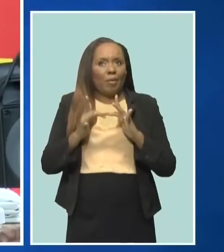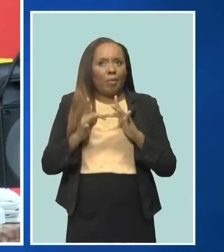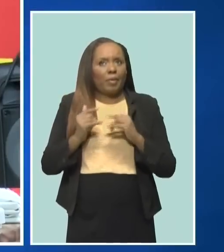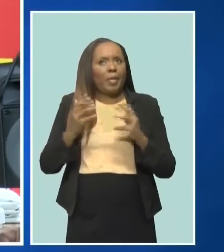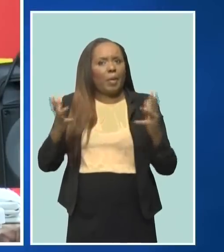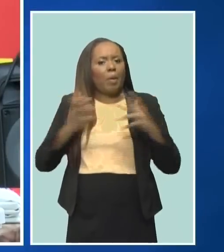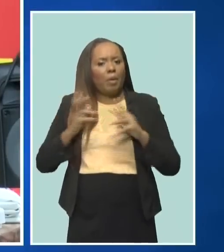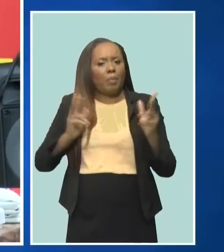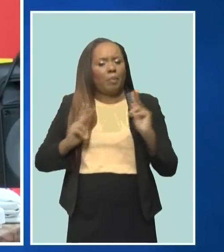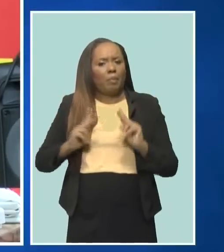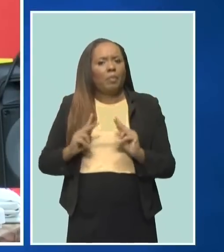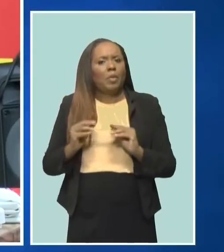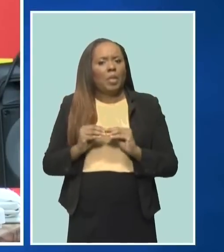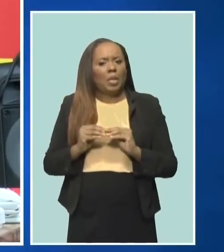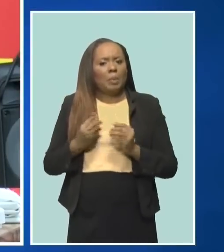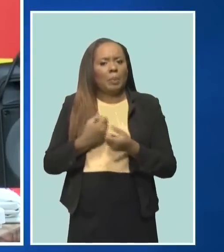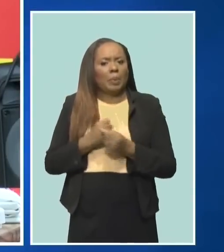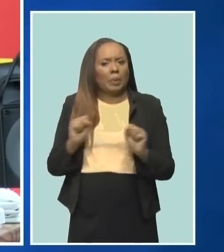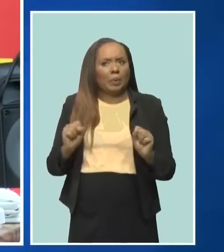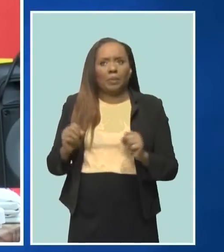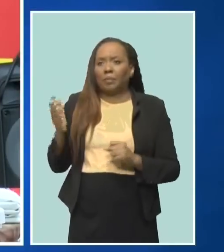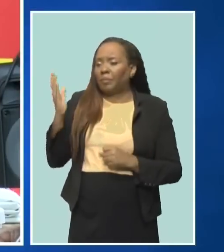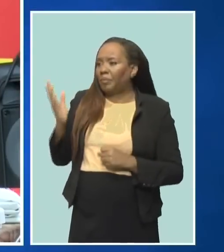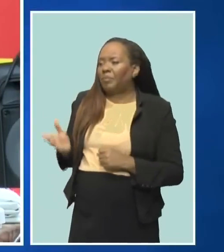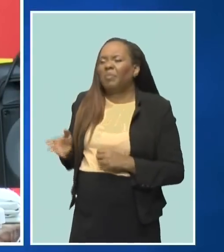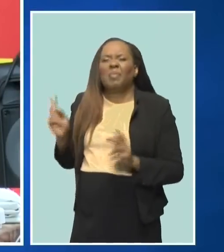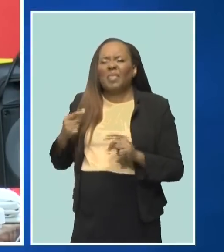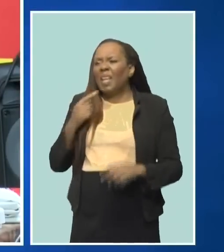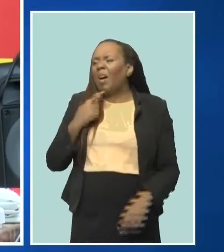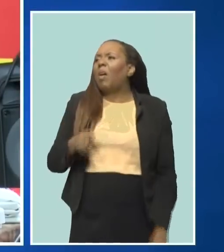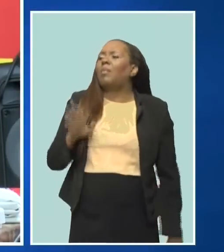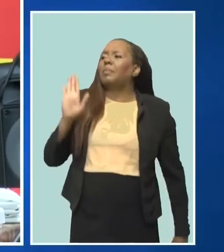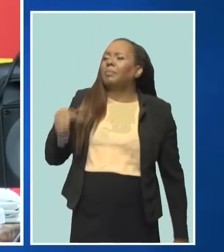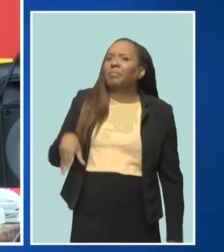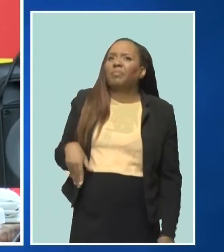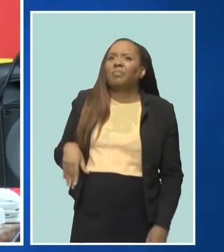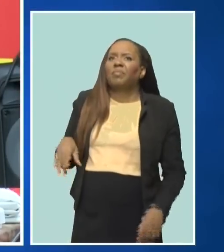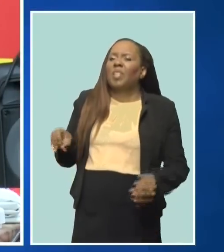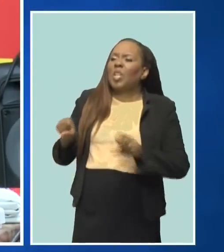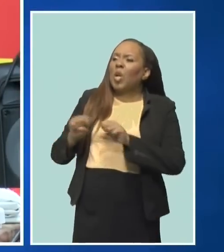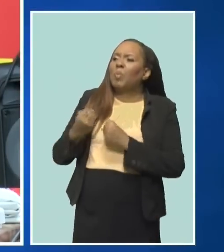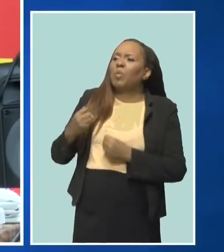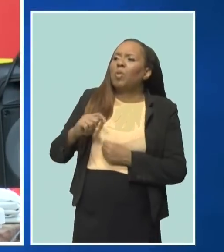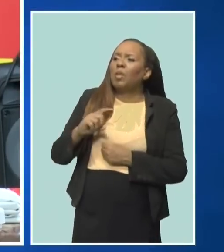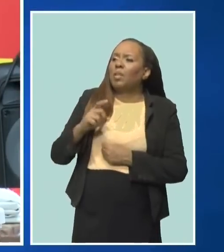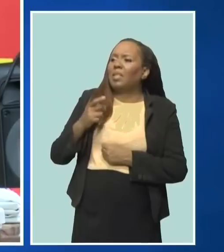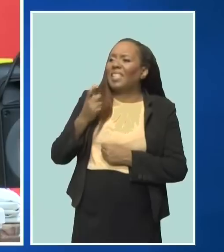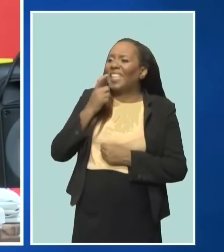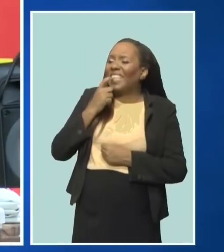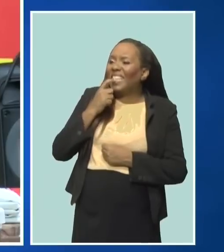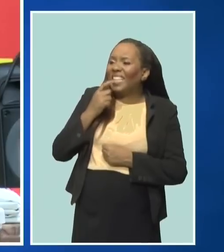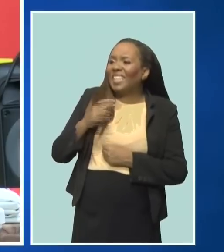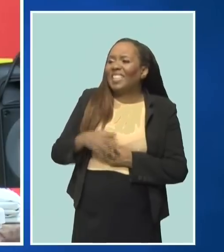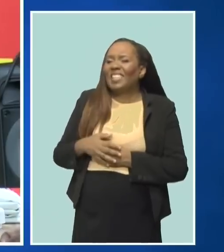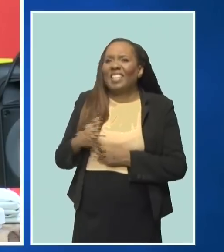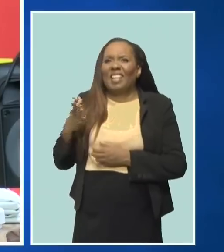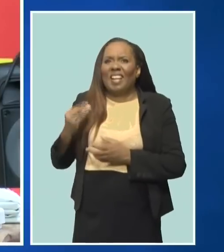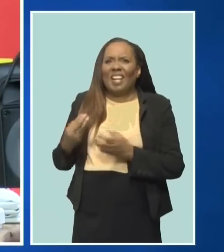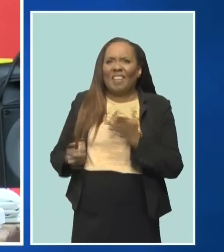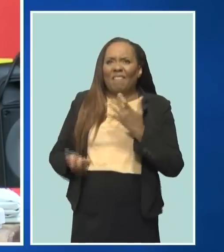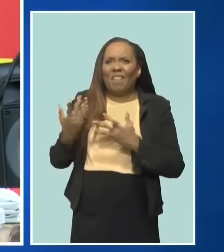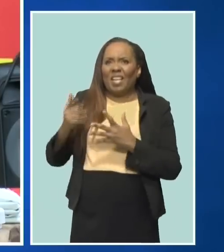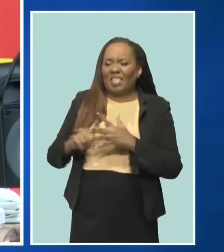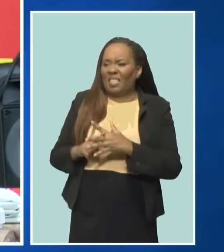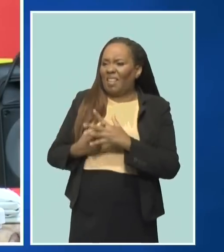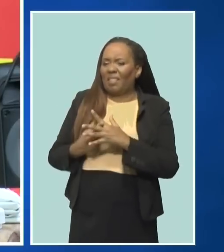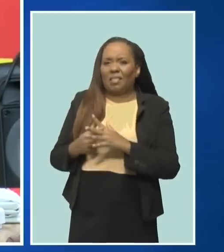the record, because I've heard it before, oh, the broken glass and the fire spontaneously started.